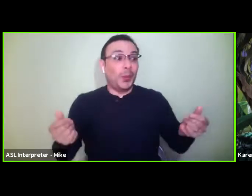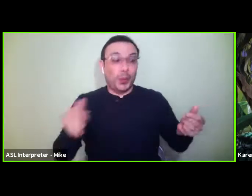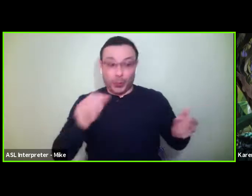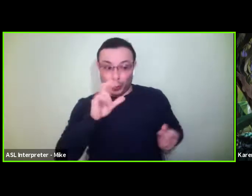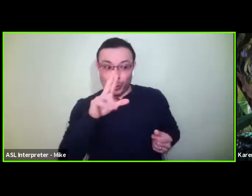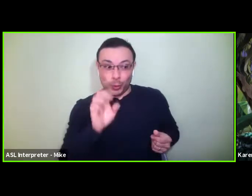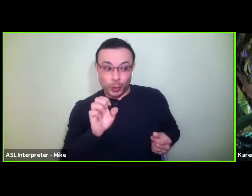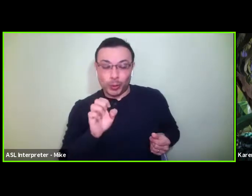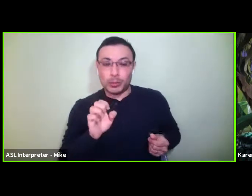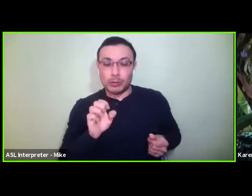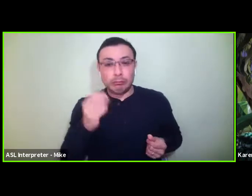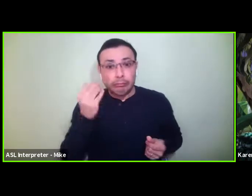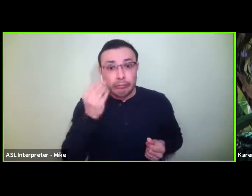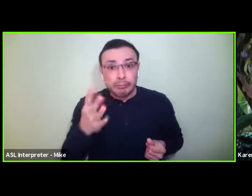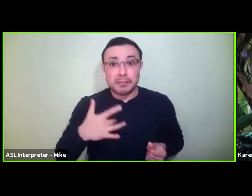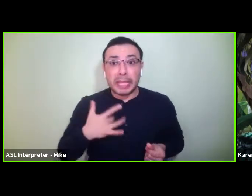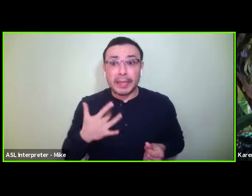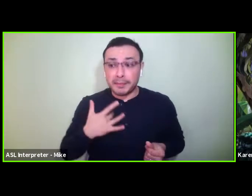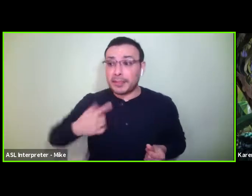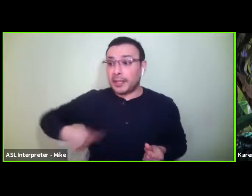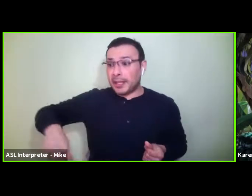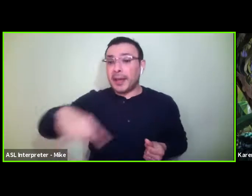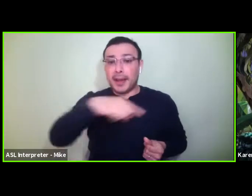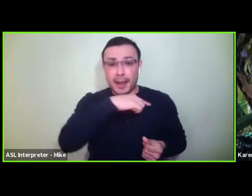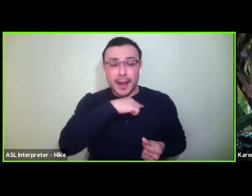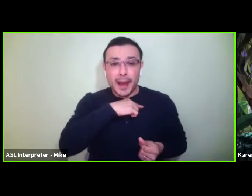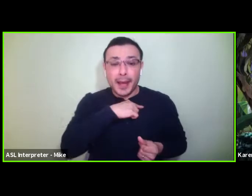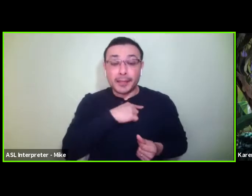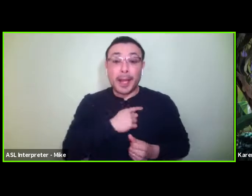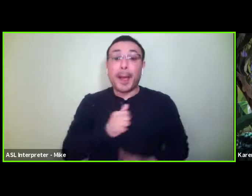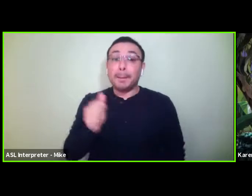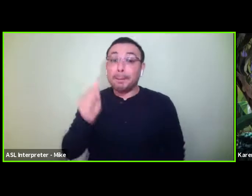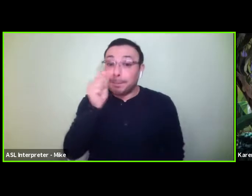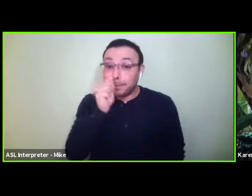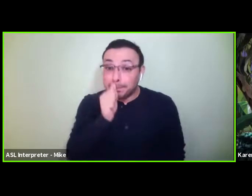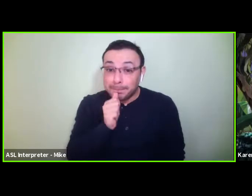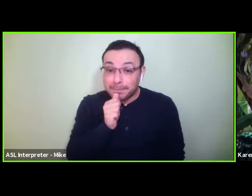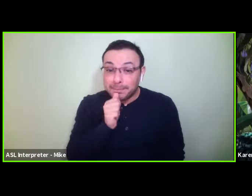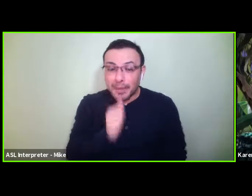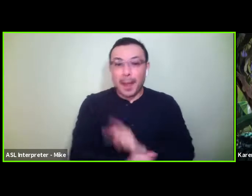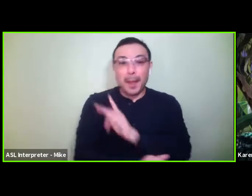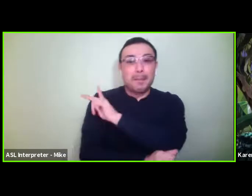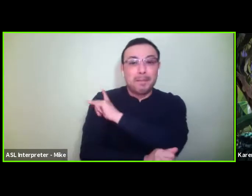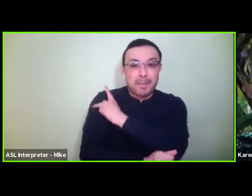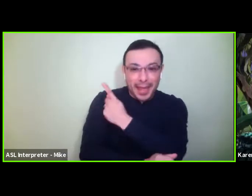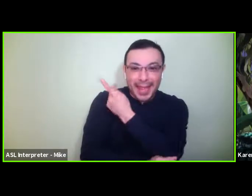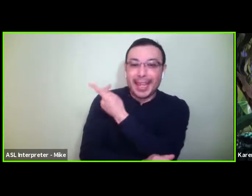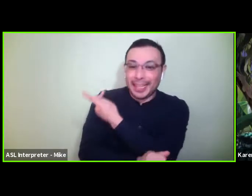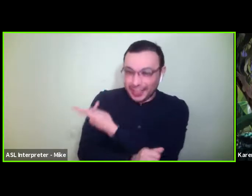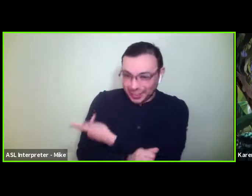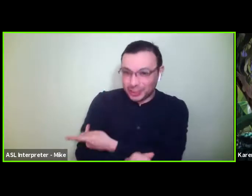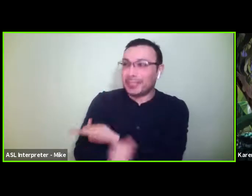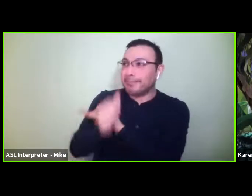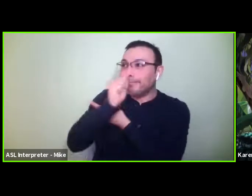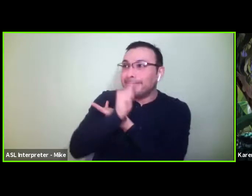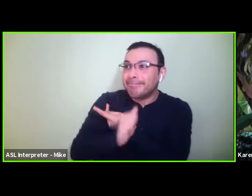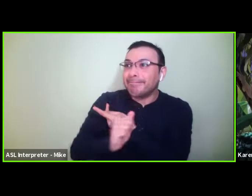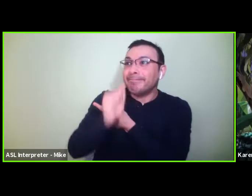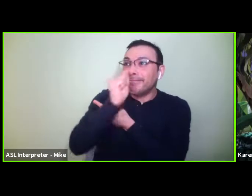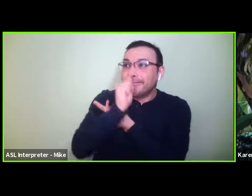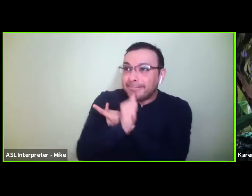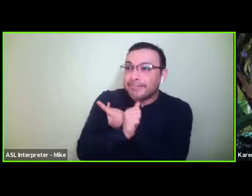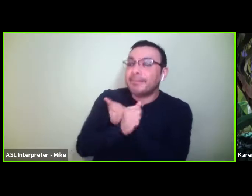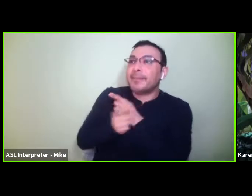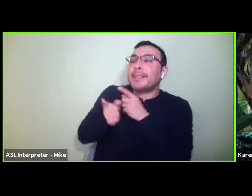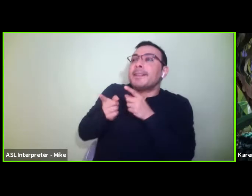think we've been patient and been patients for too long, and we know the false promises of the cure. We can